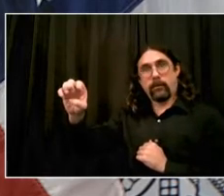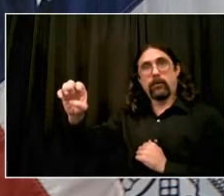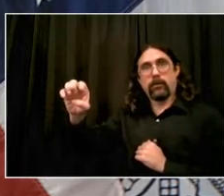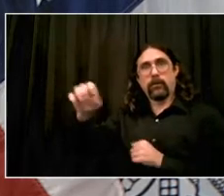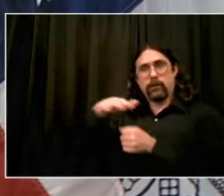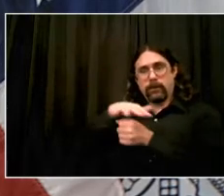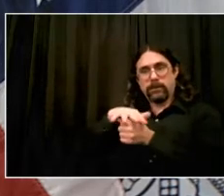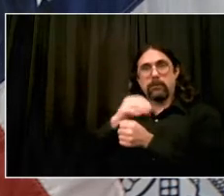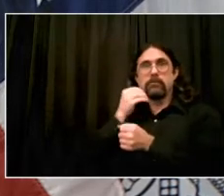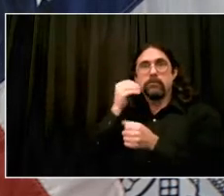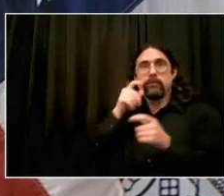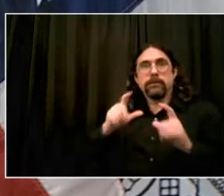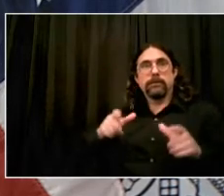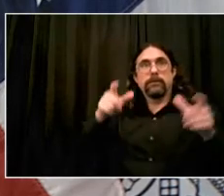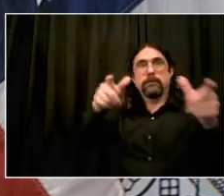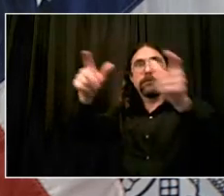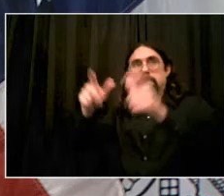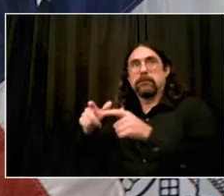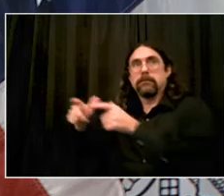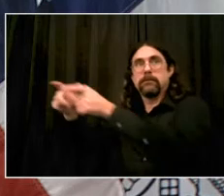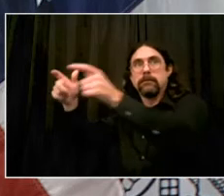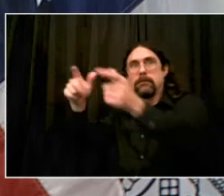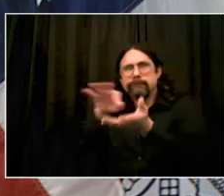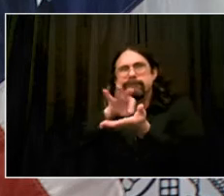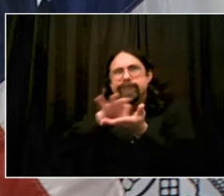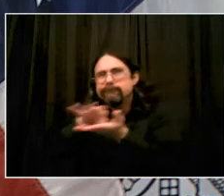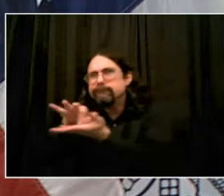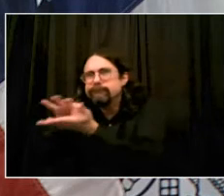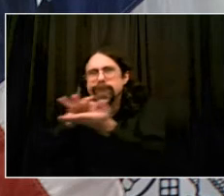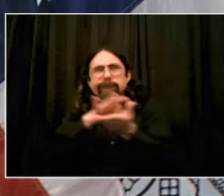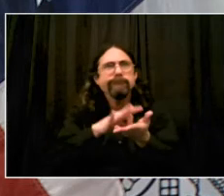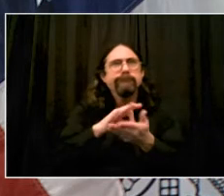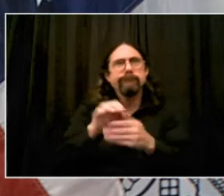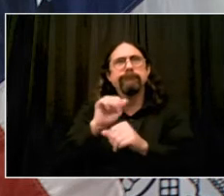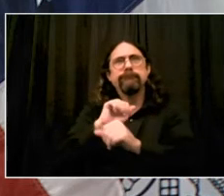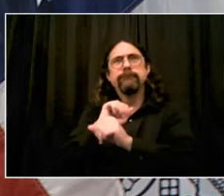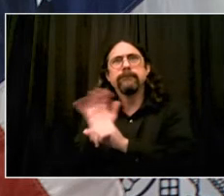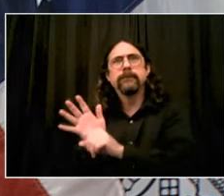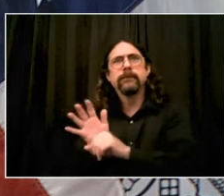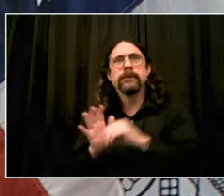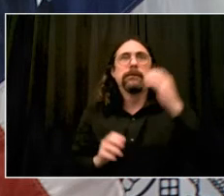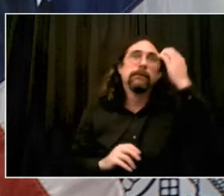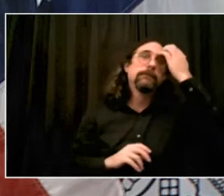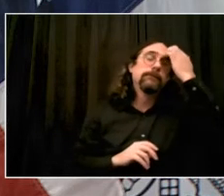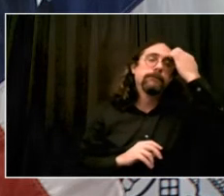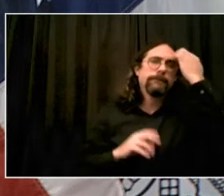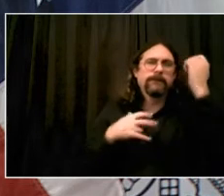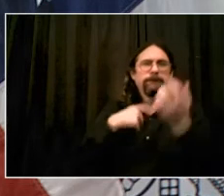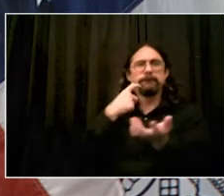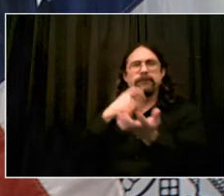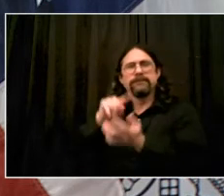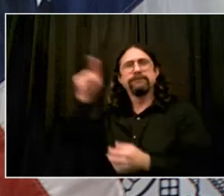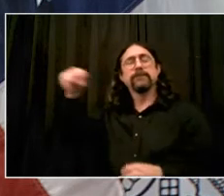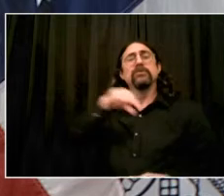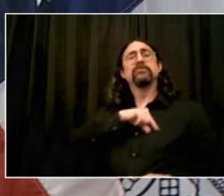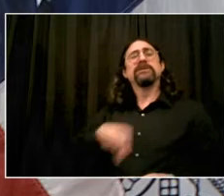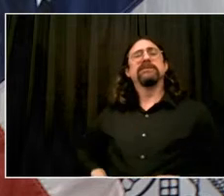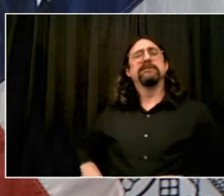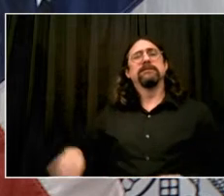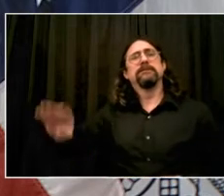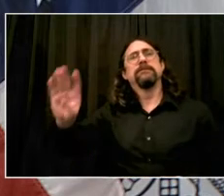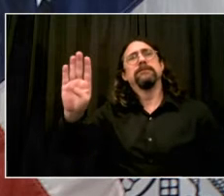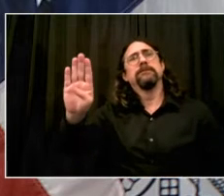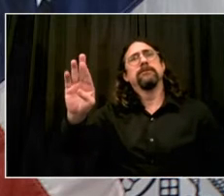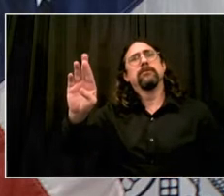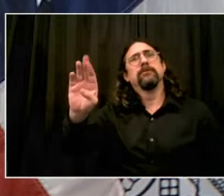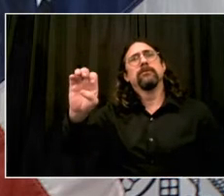city, 8.47 and 8.88. I wonder if you or your team have any insight into what is going on there in